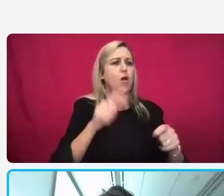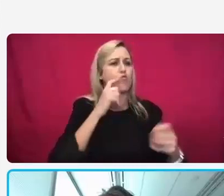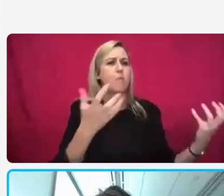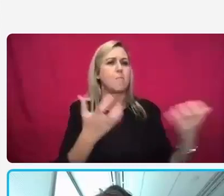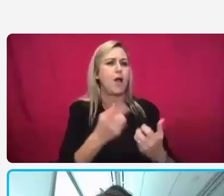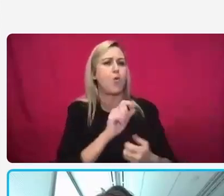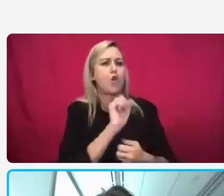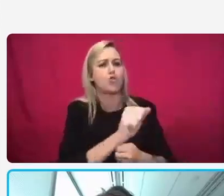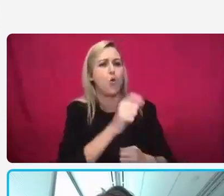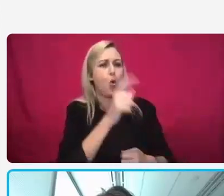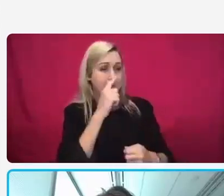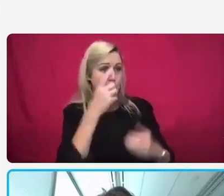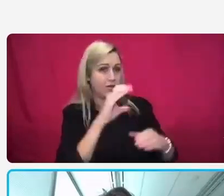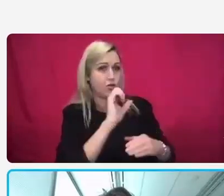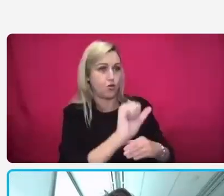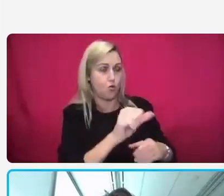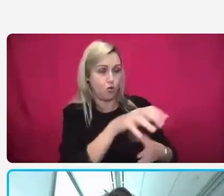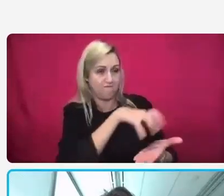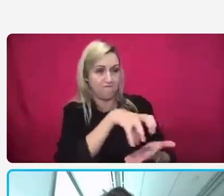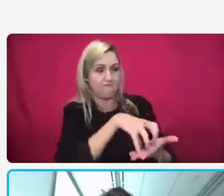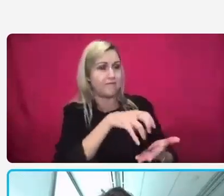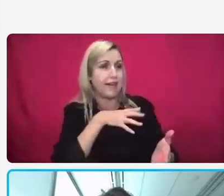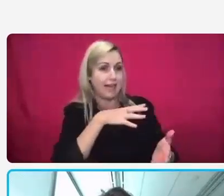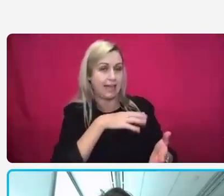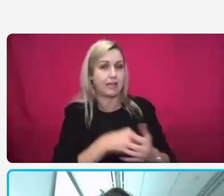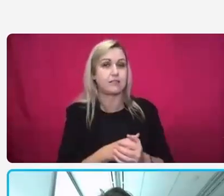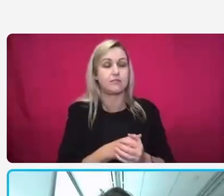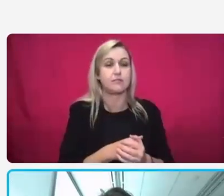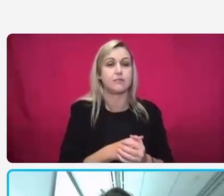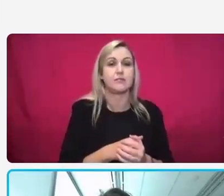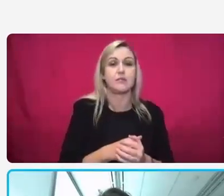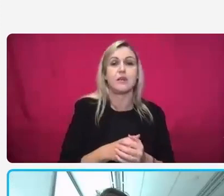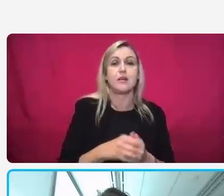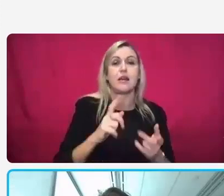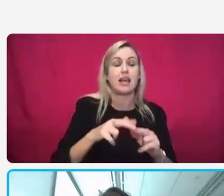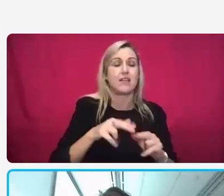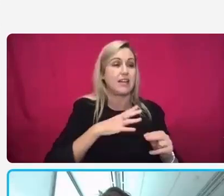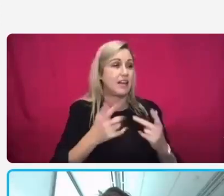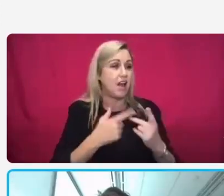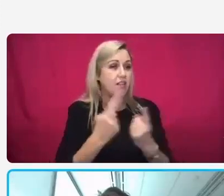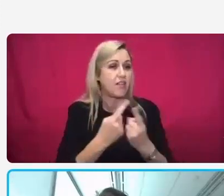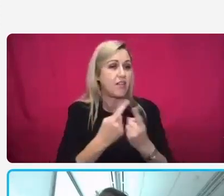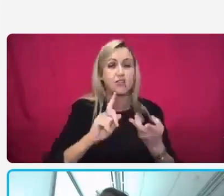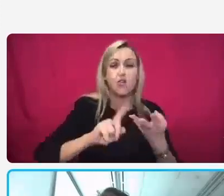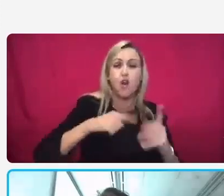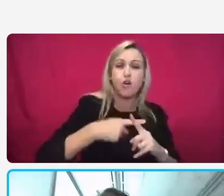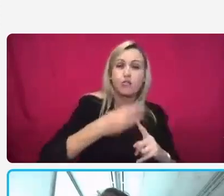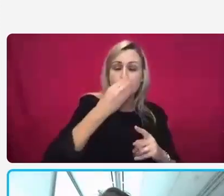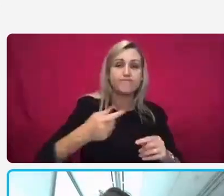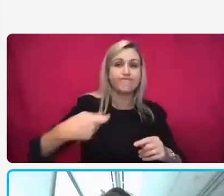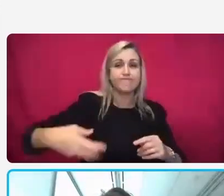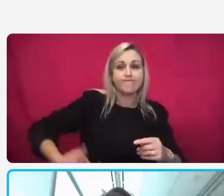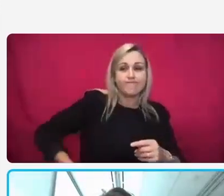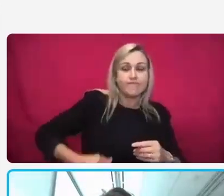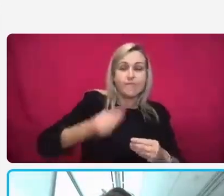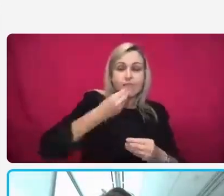resident needs with the costs of delivering care. Supplements such as oxygen, enteral feeding, veterans